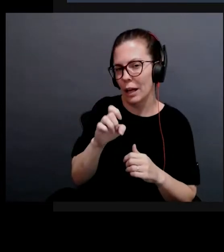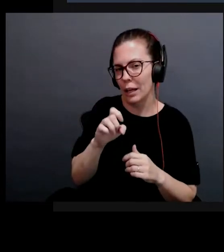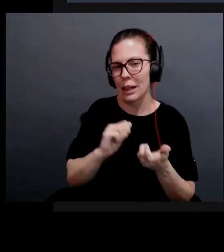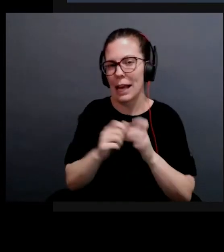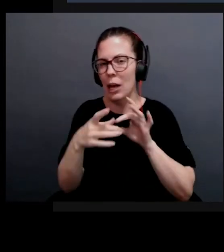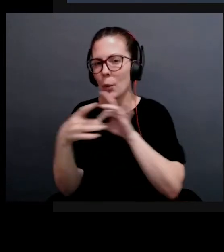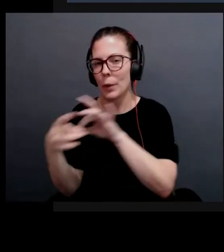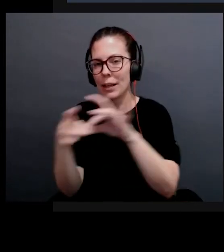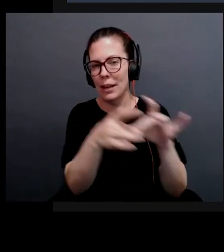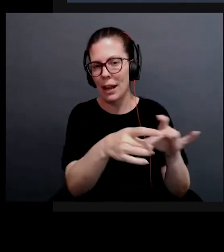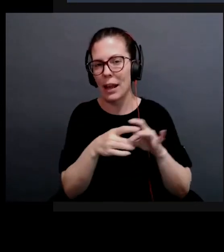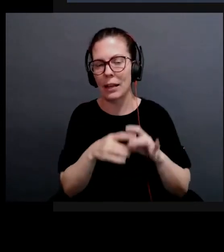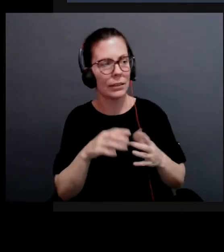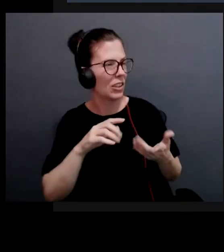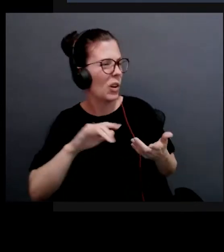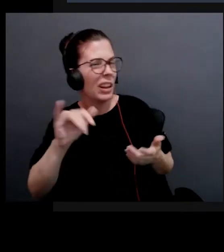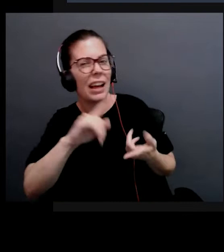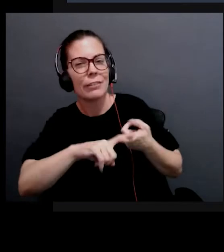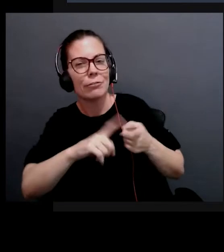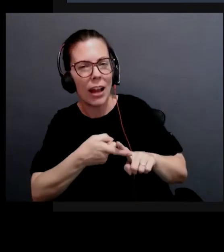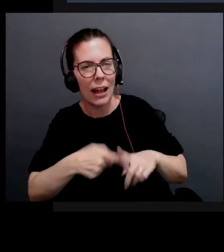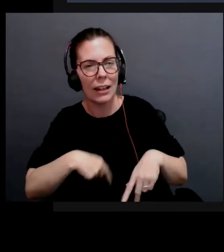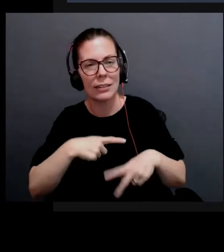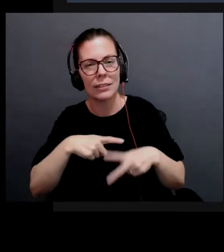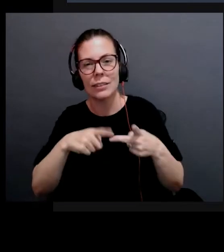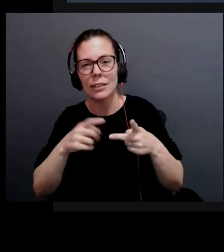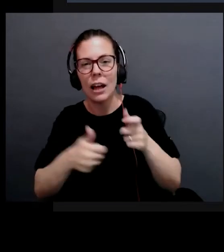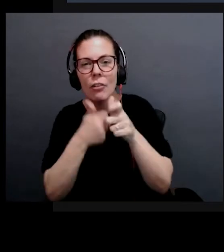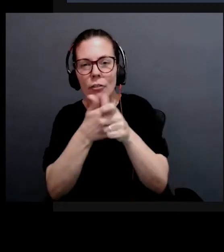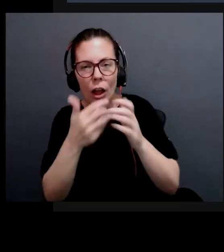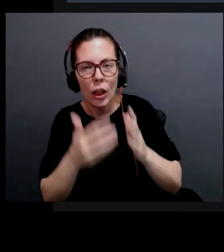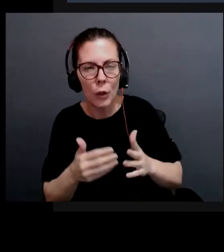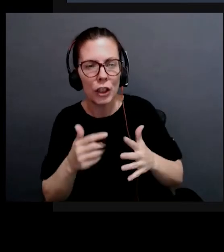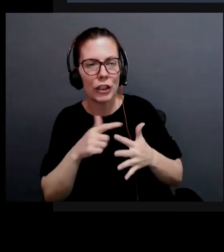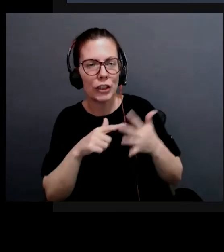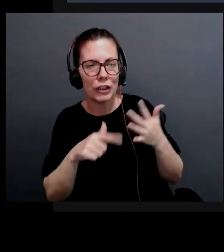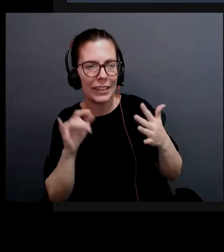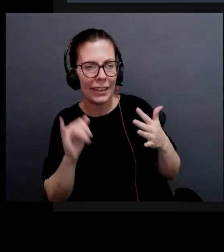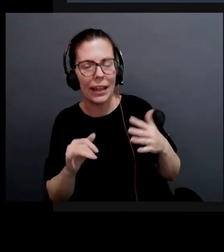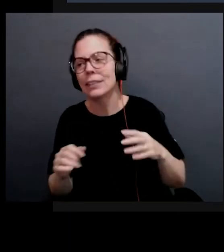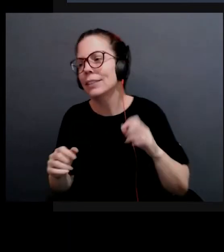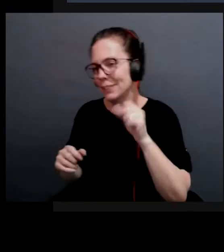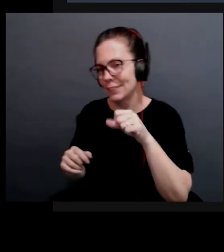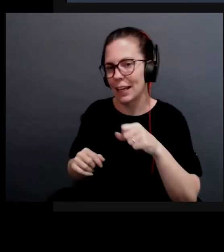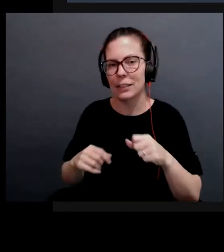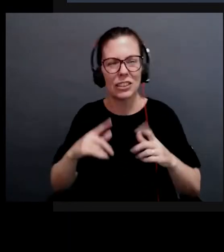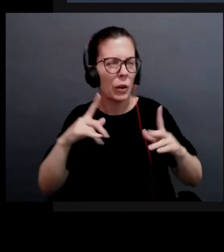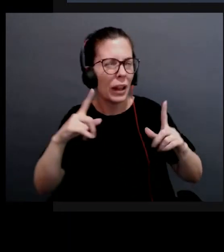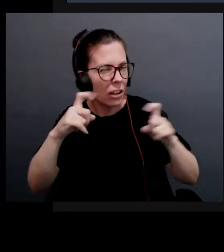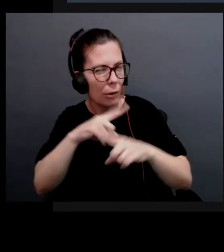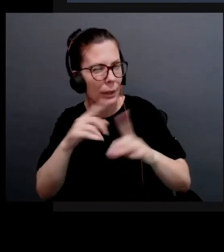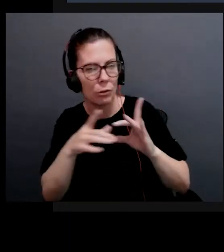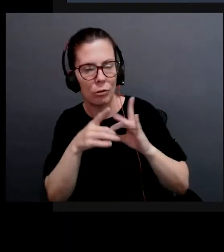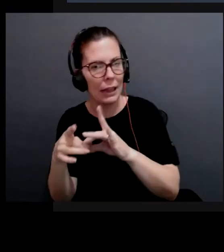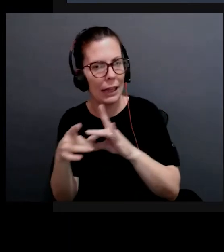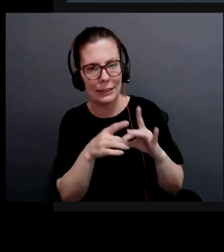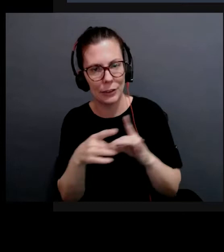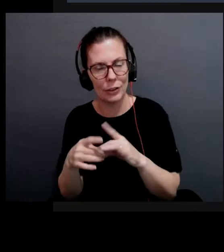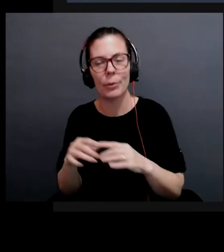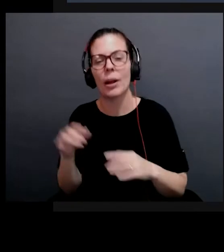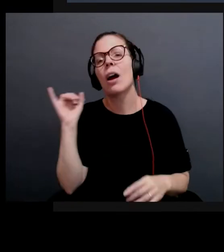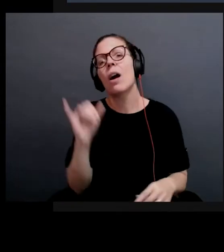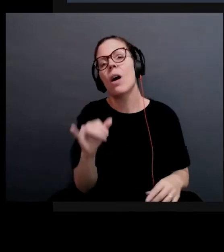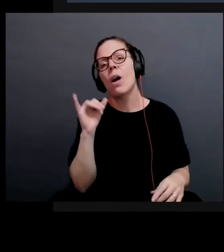like friends and followers and things like that. Oh, friends okay, and so like followers, complex relationships and things like, okay.